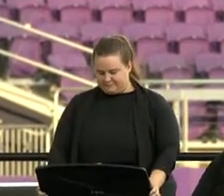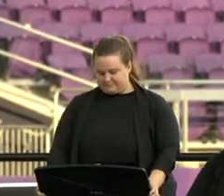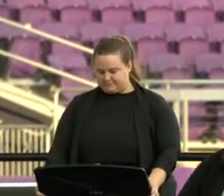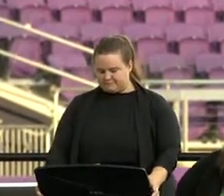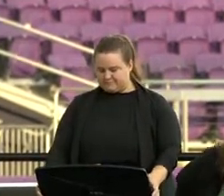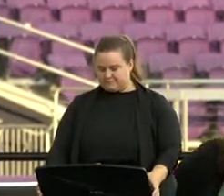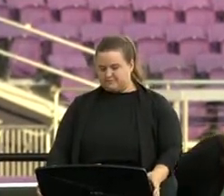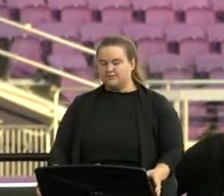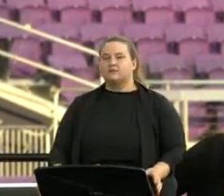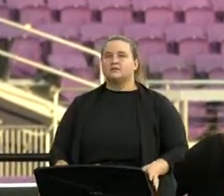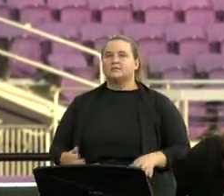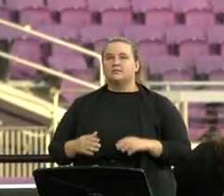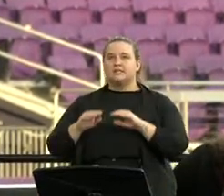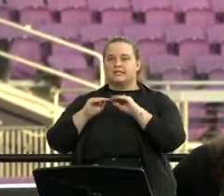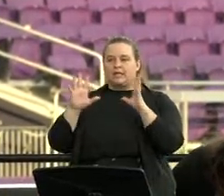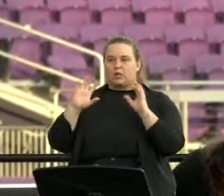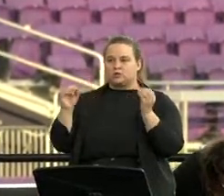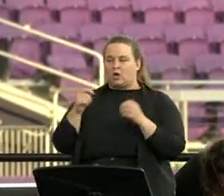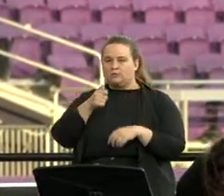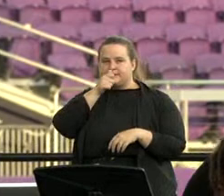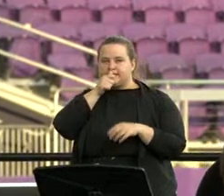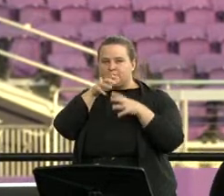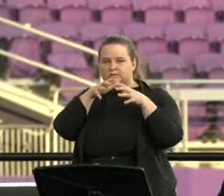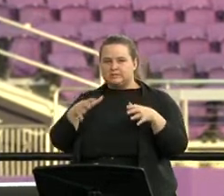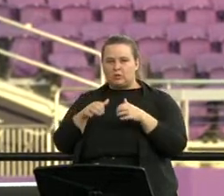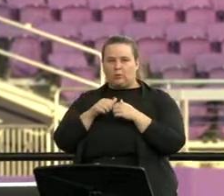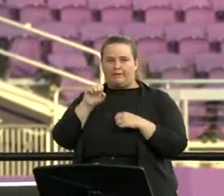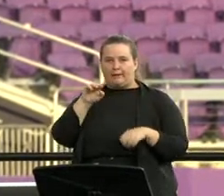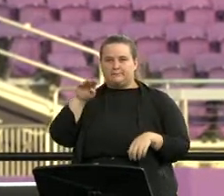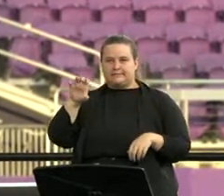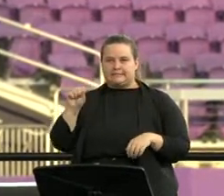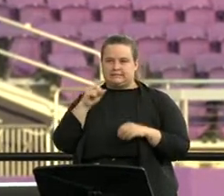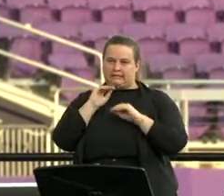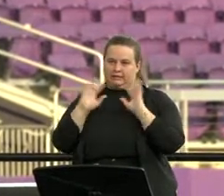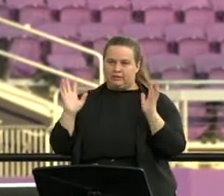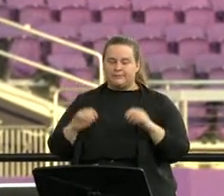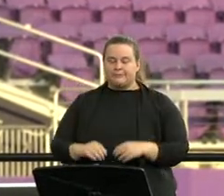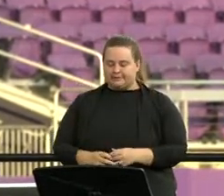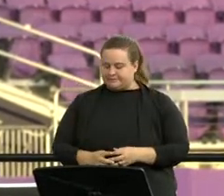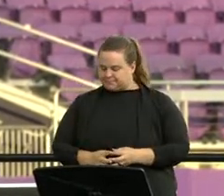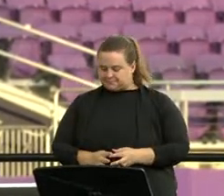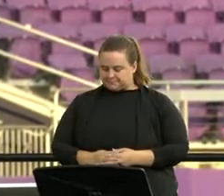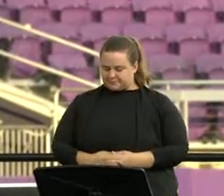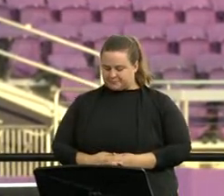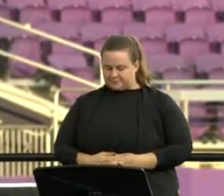Clearly, there is no cone of silence or secrecy among the MCs.